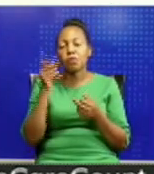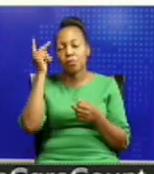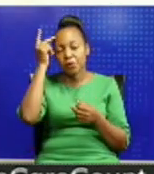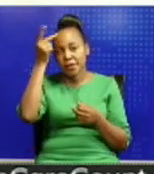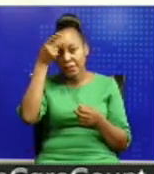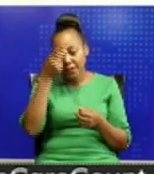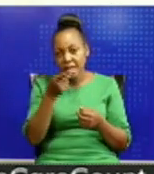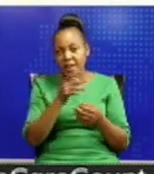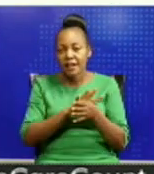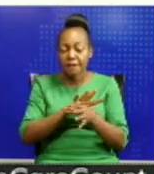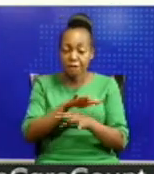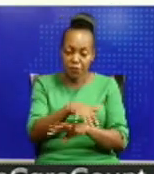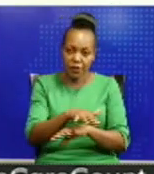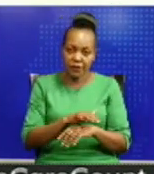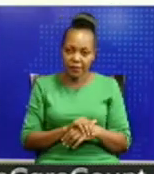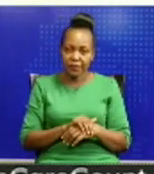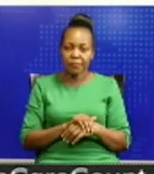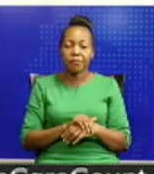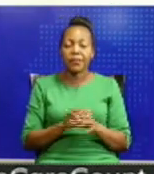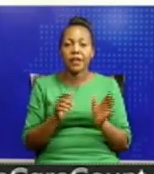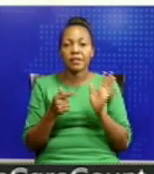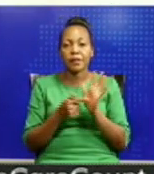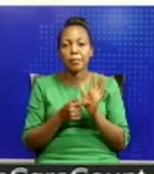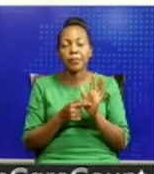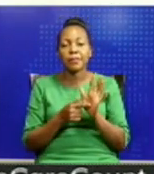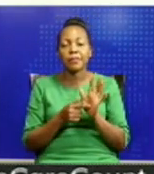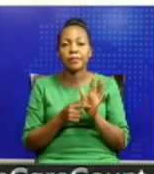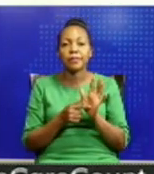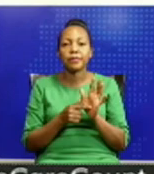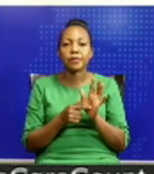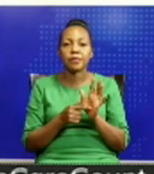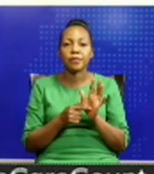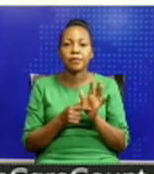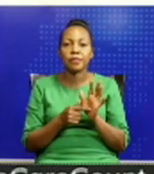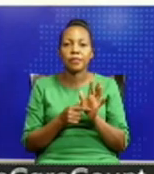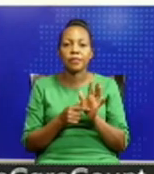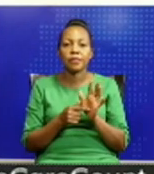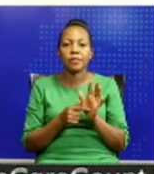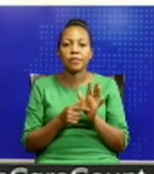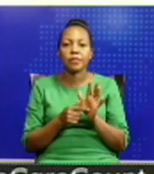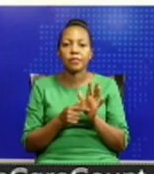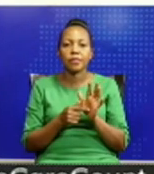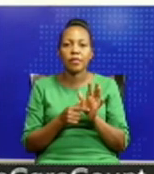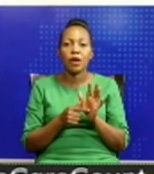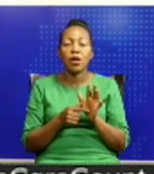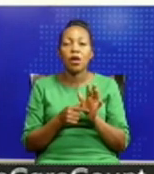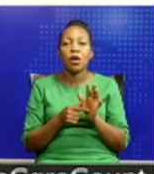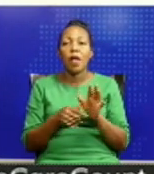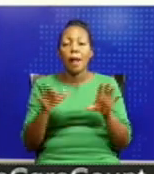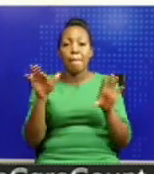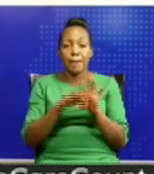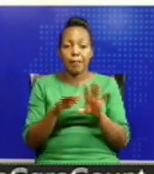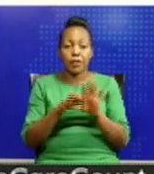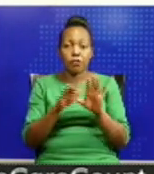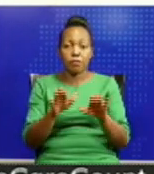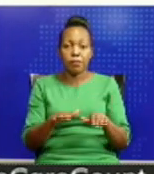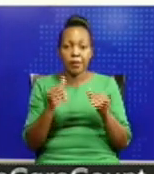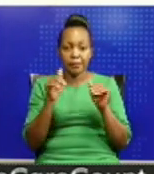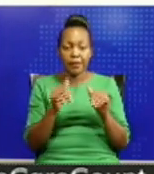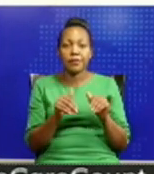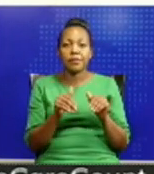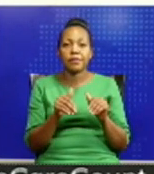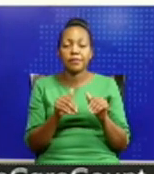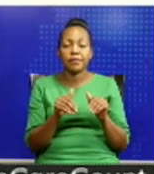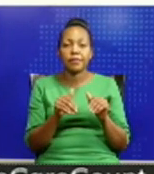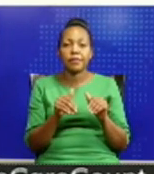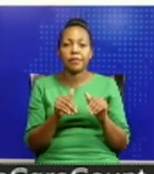policy influencing. For example, look at our members of parliament, the female